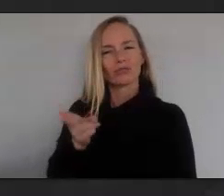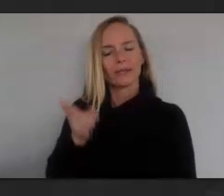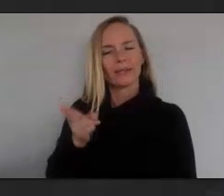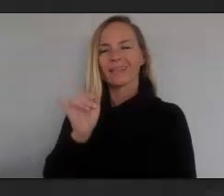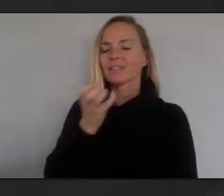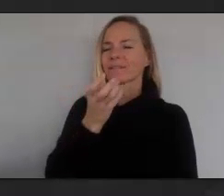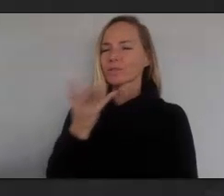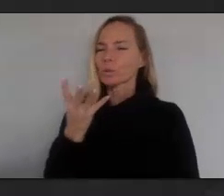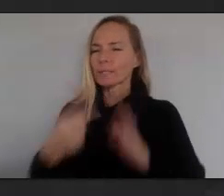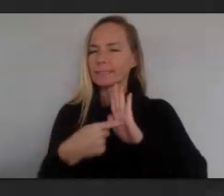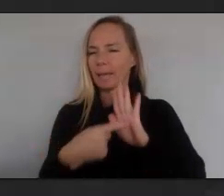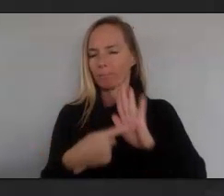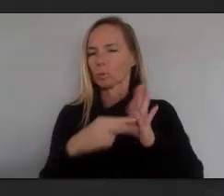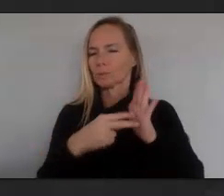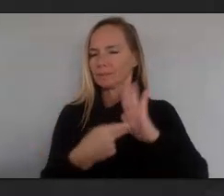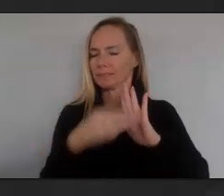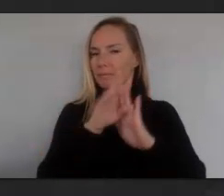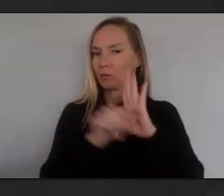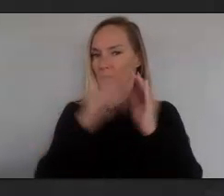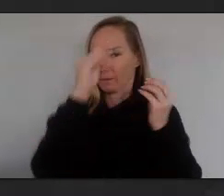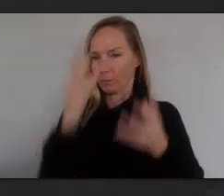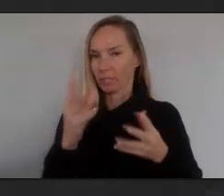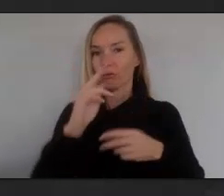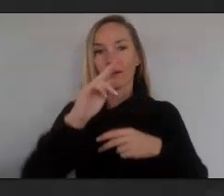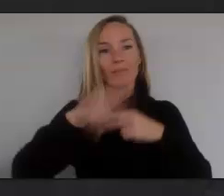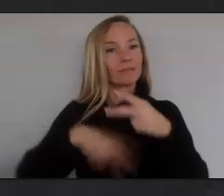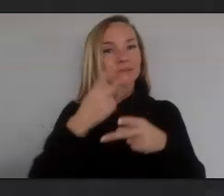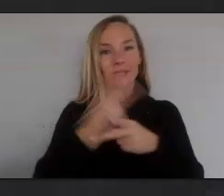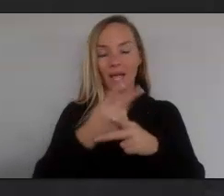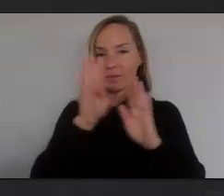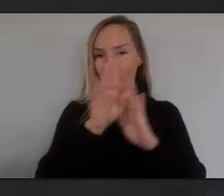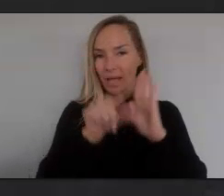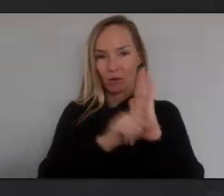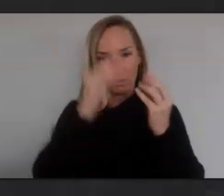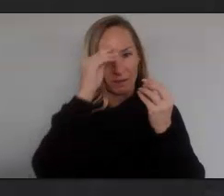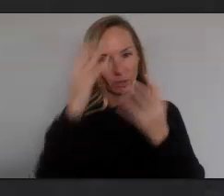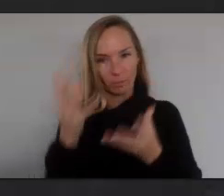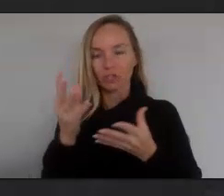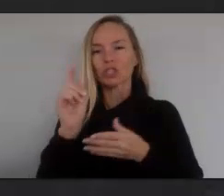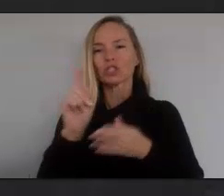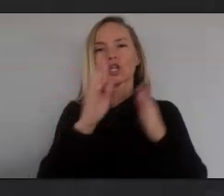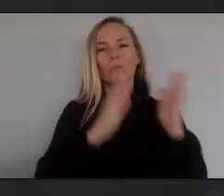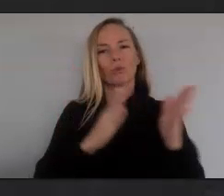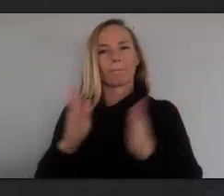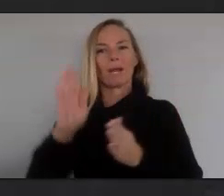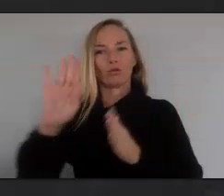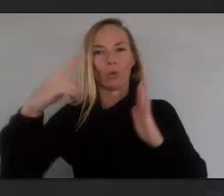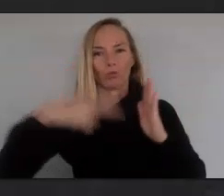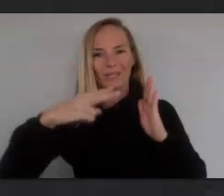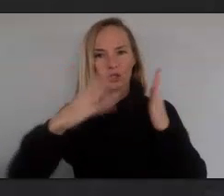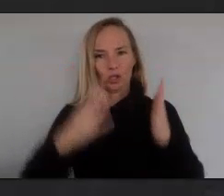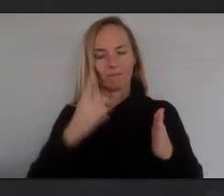few examples of background information, and the type of background information you use should prepare your readers for